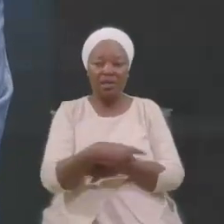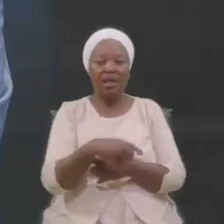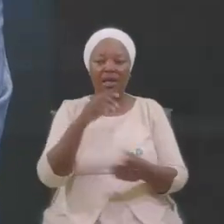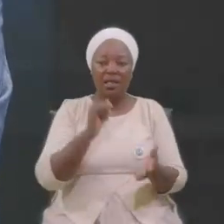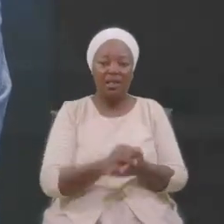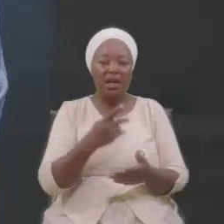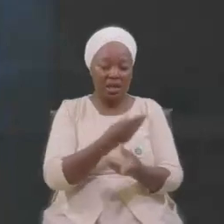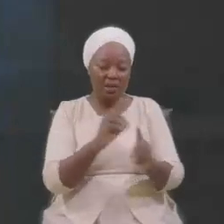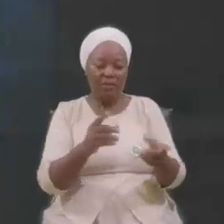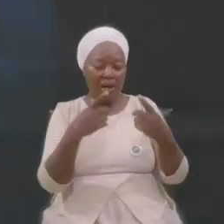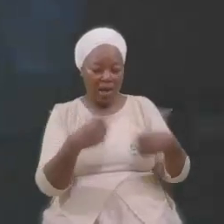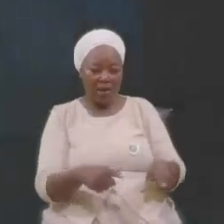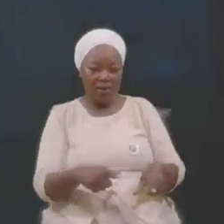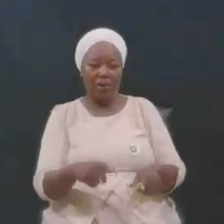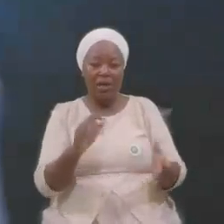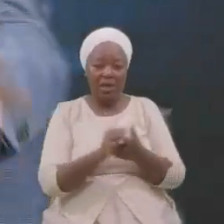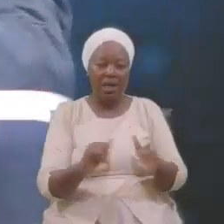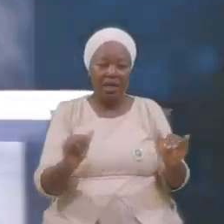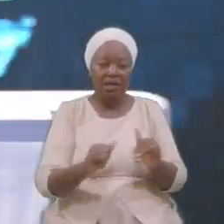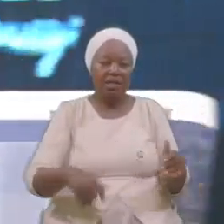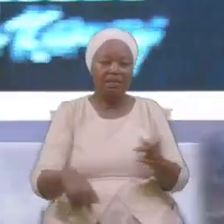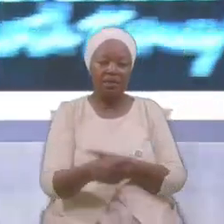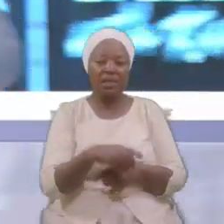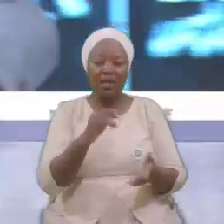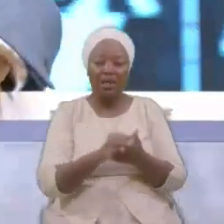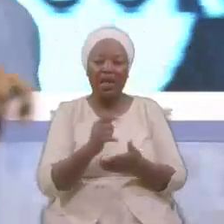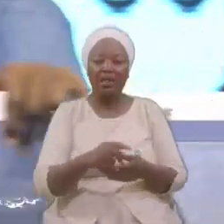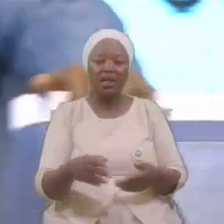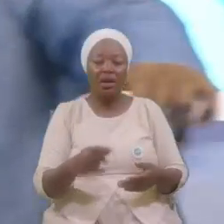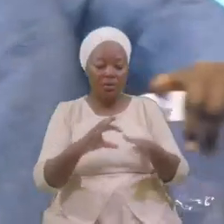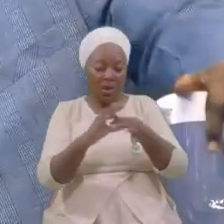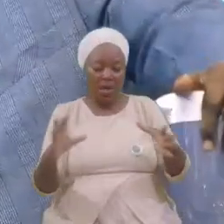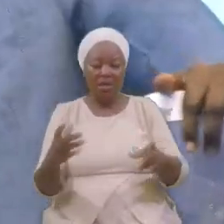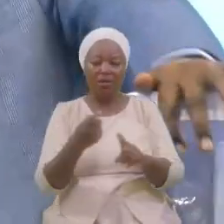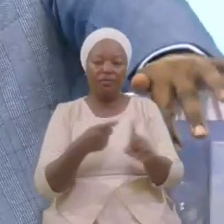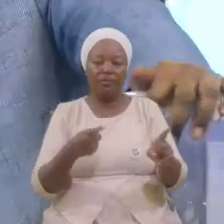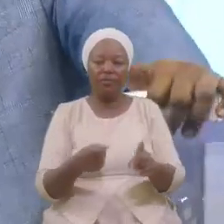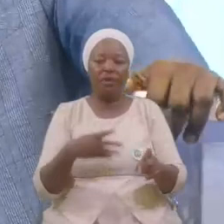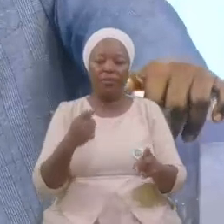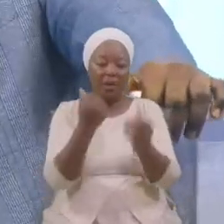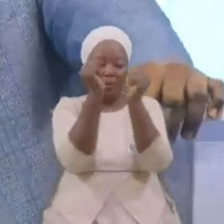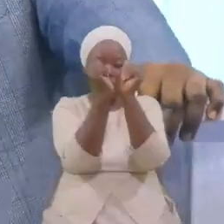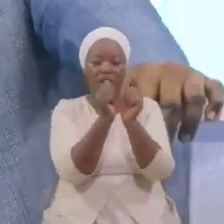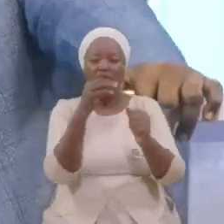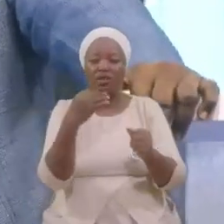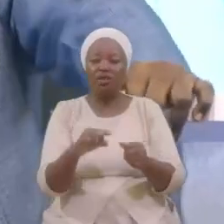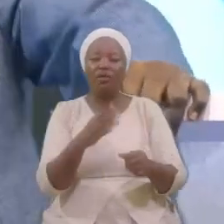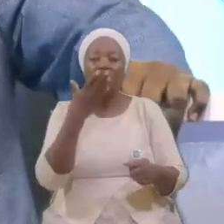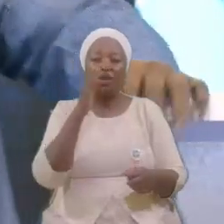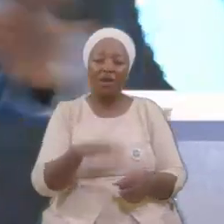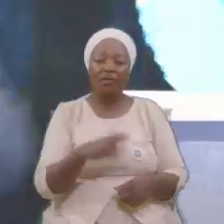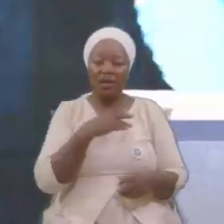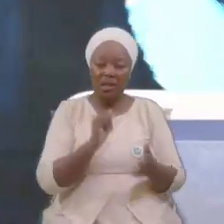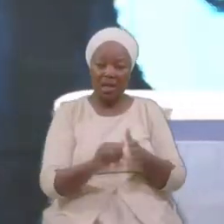deliverance took place, that same day that release from the bondage of evil, that same